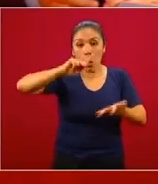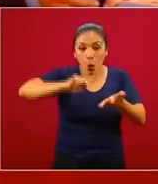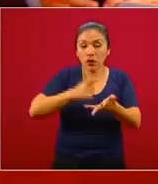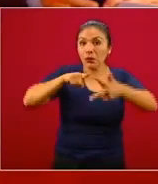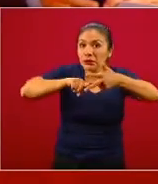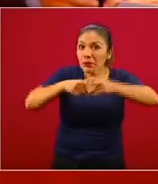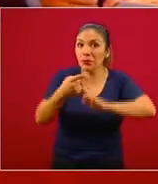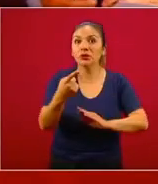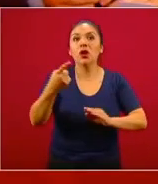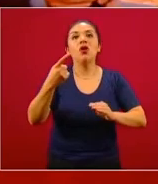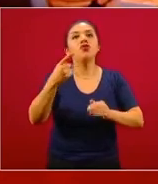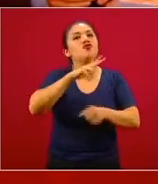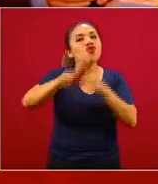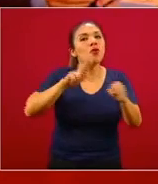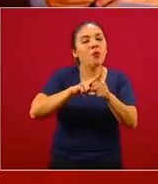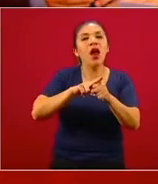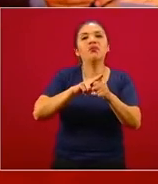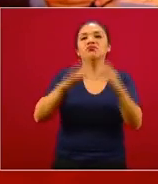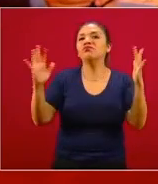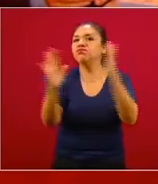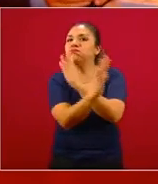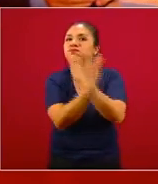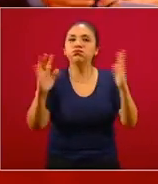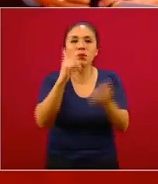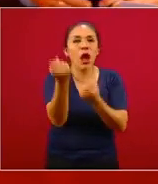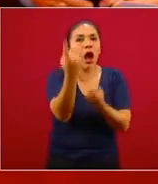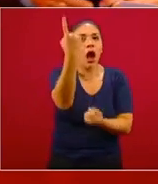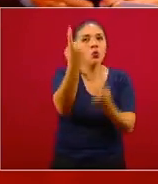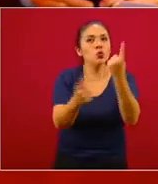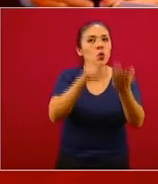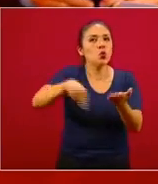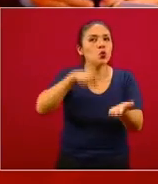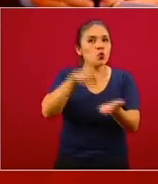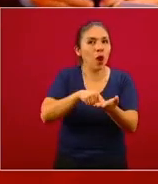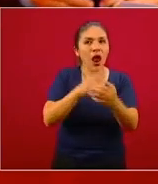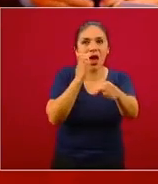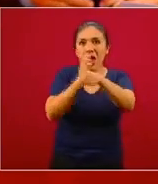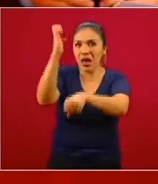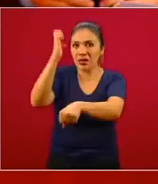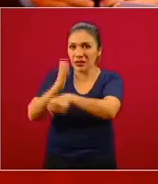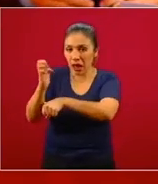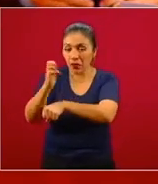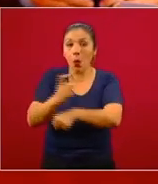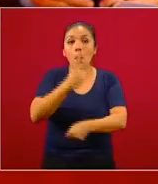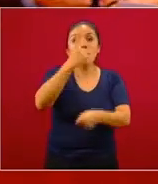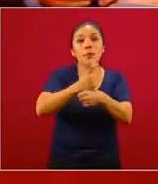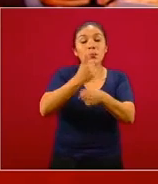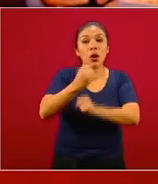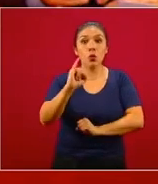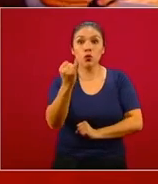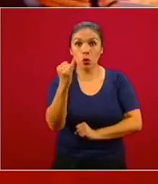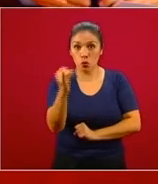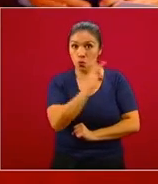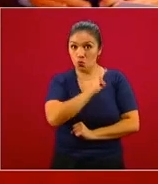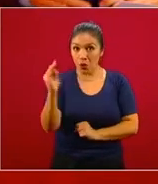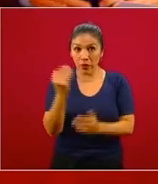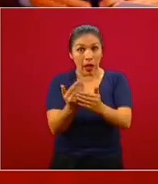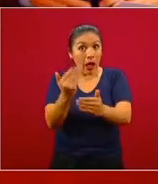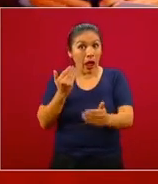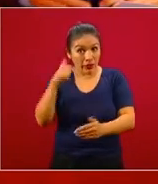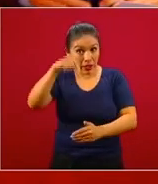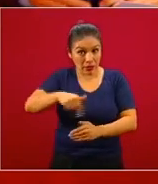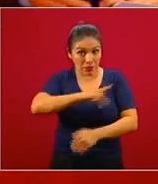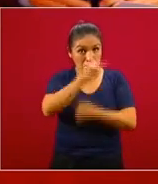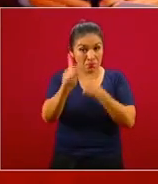64%. What is the guess for when we can restart some economic activities? June